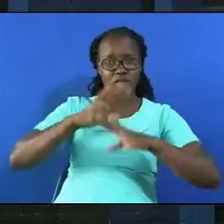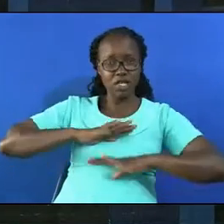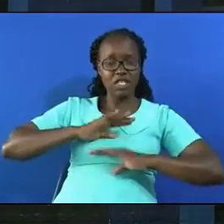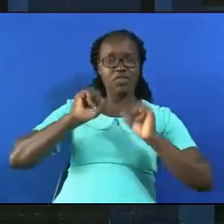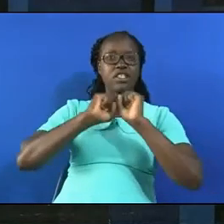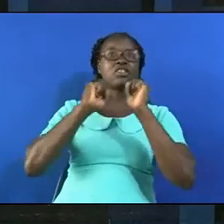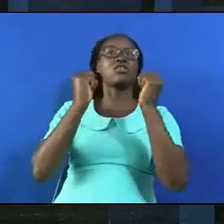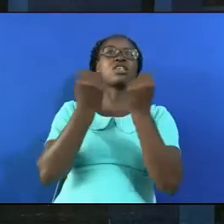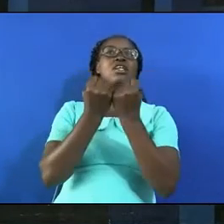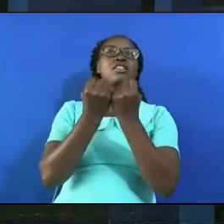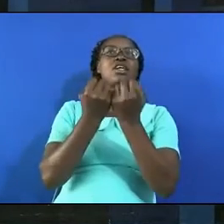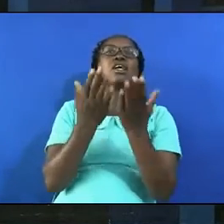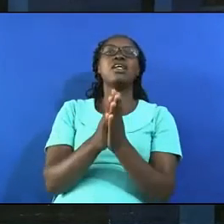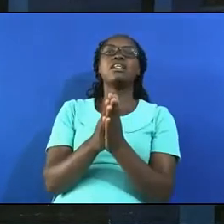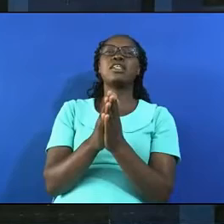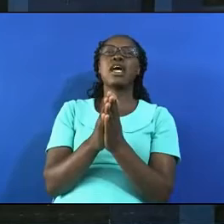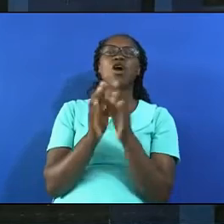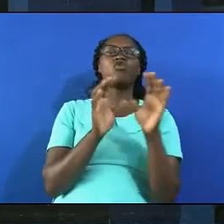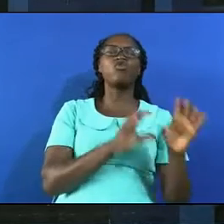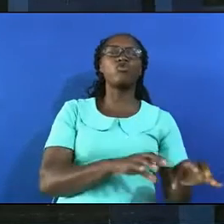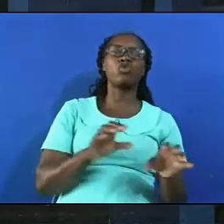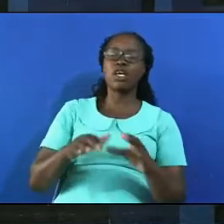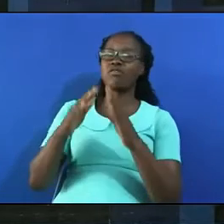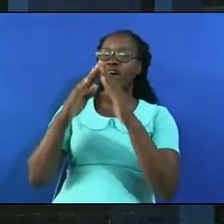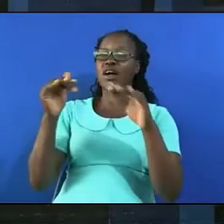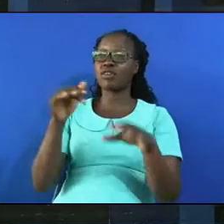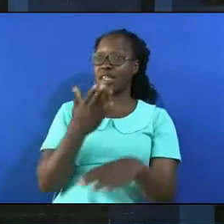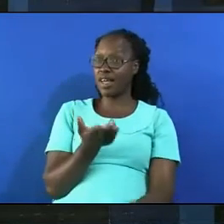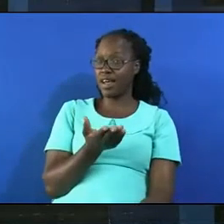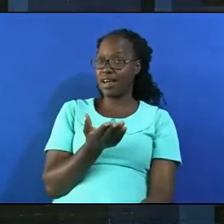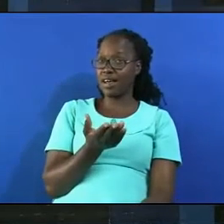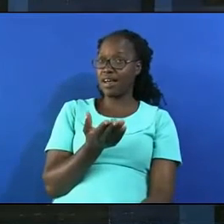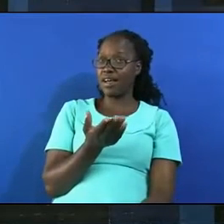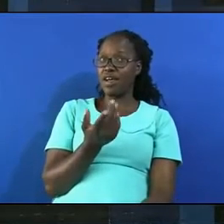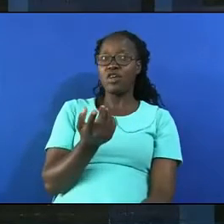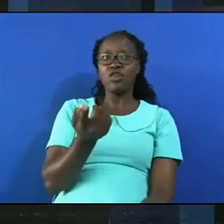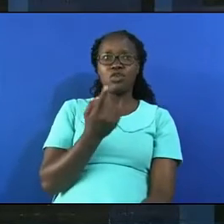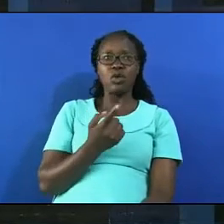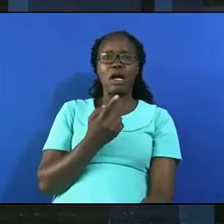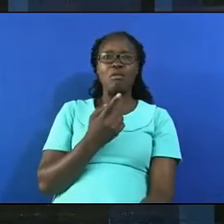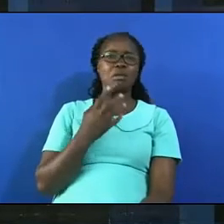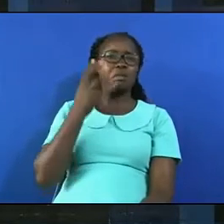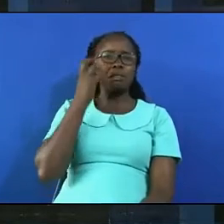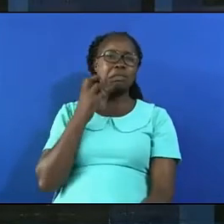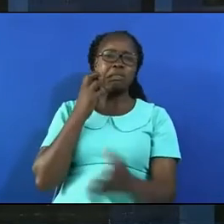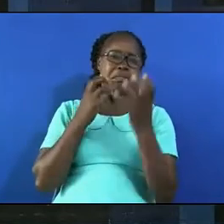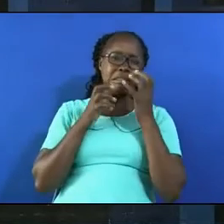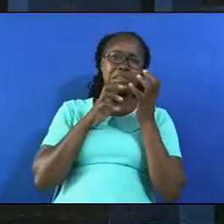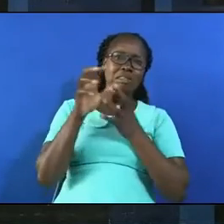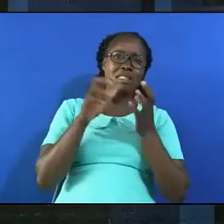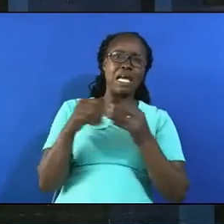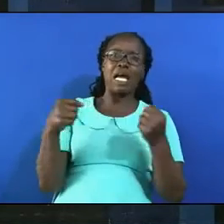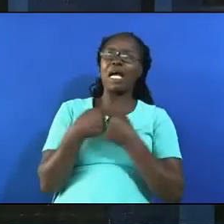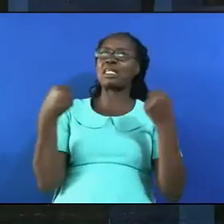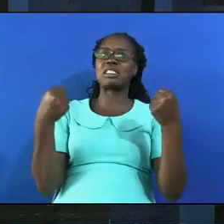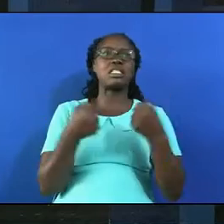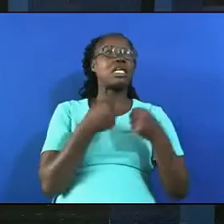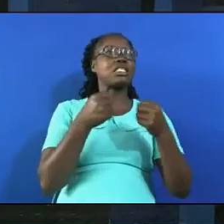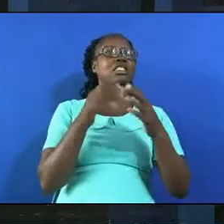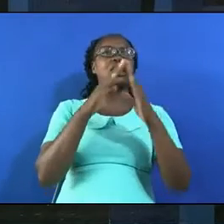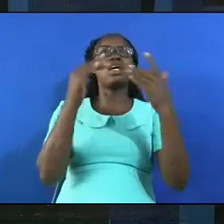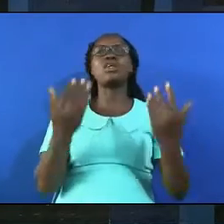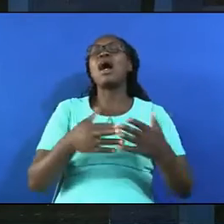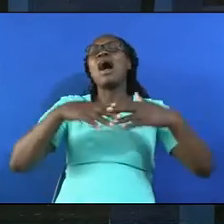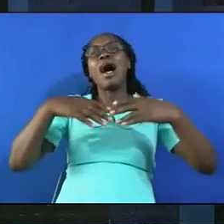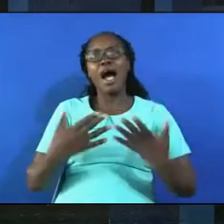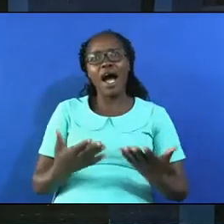satisfy society, you suffer inside the house. You come with bruises, you say there was an accident in a house.